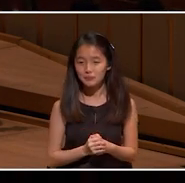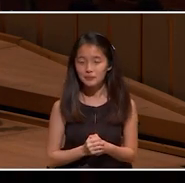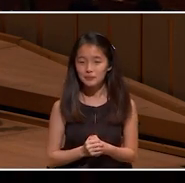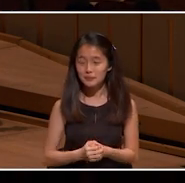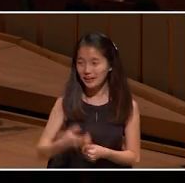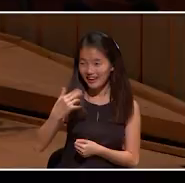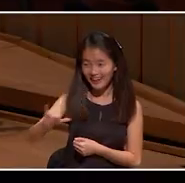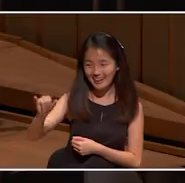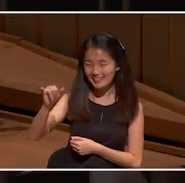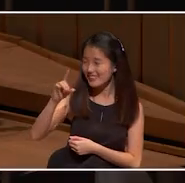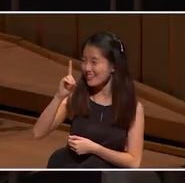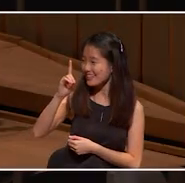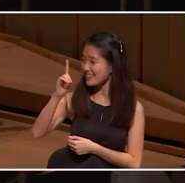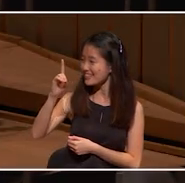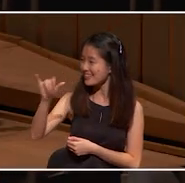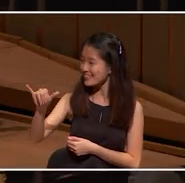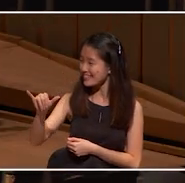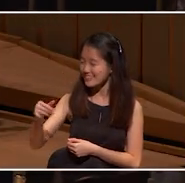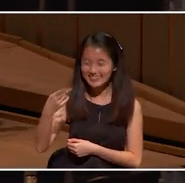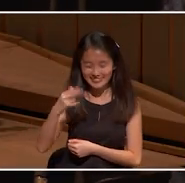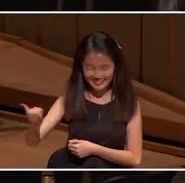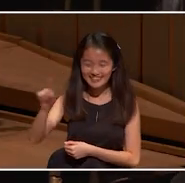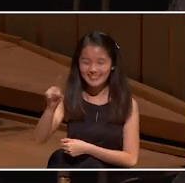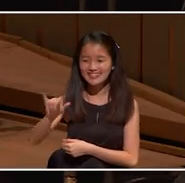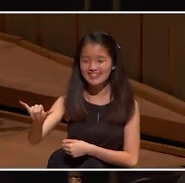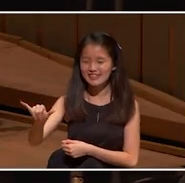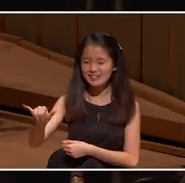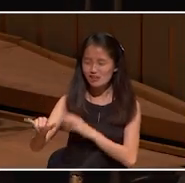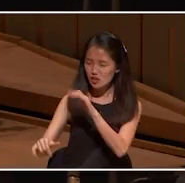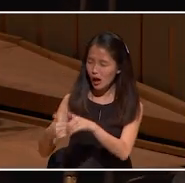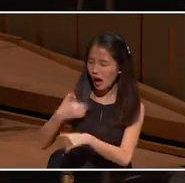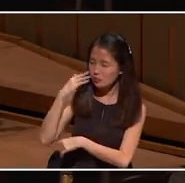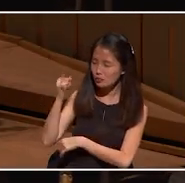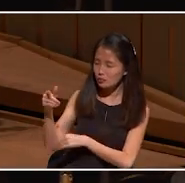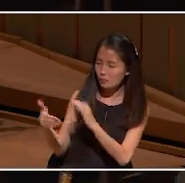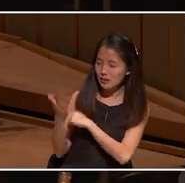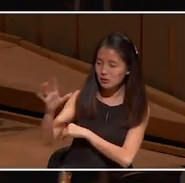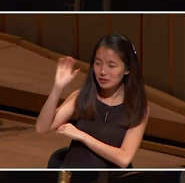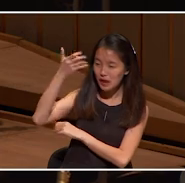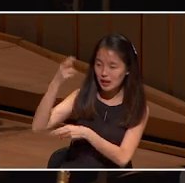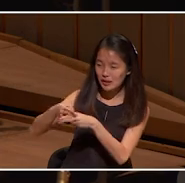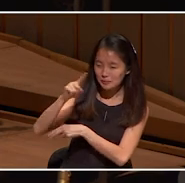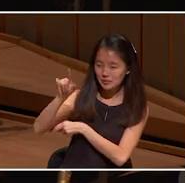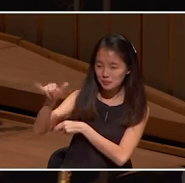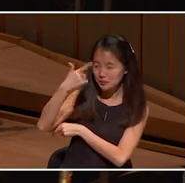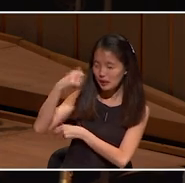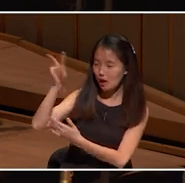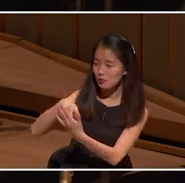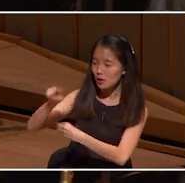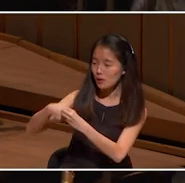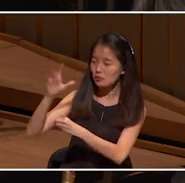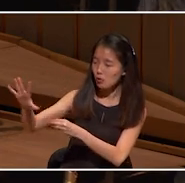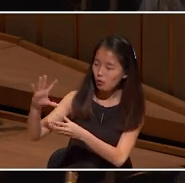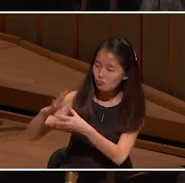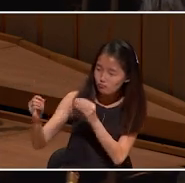Hey, Danny. Hi, ZHANGYI. I know ZHANGYI by his Chinese name, CHEN ZHANGYI, because I read about a lot of his articles,